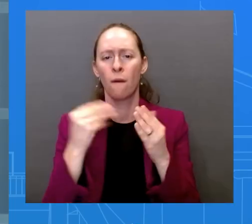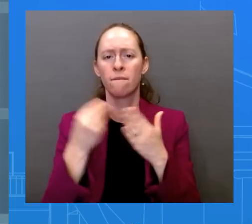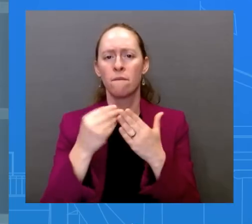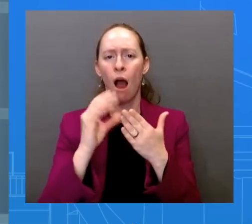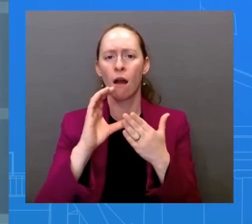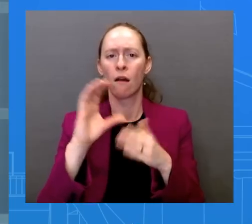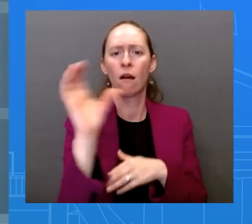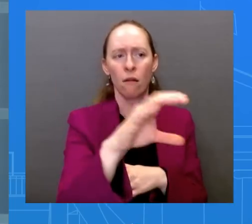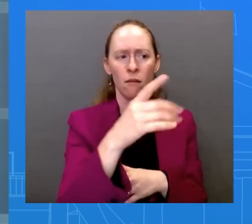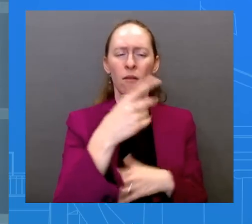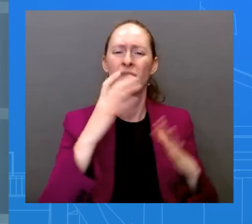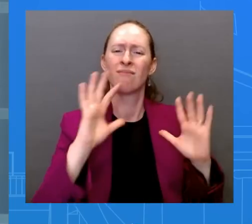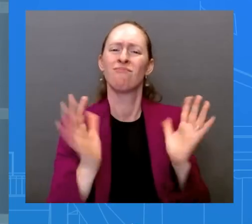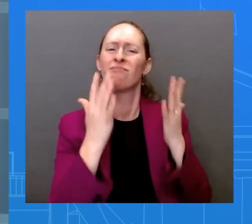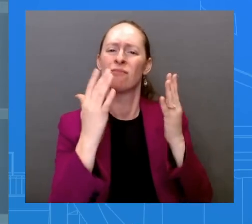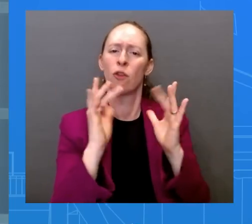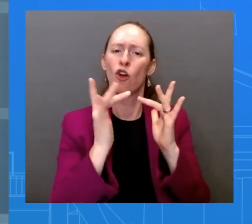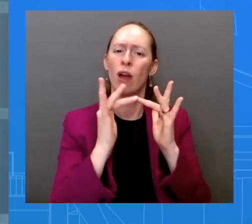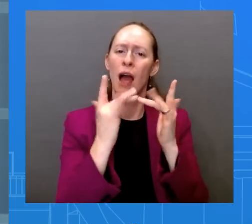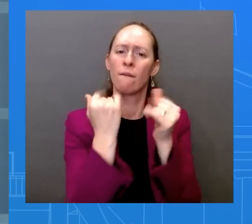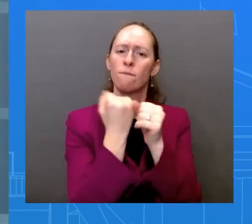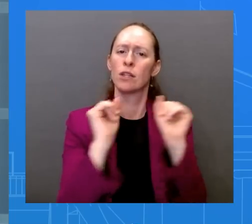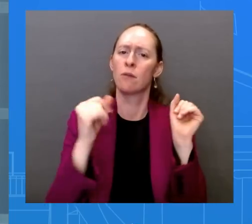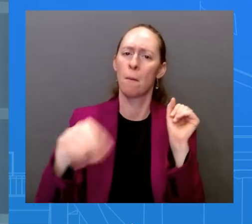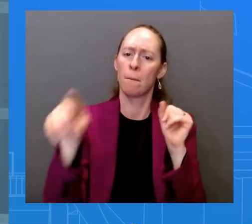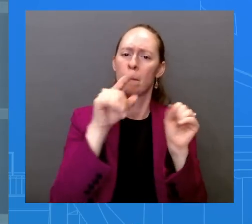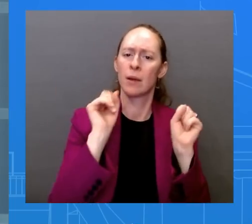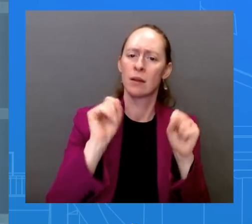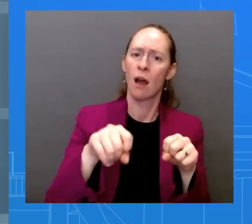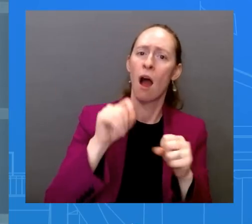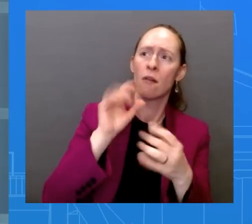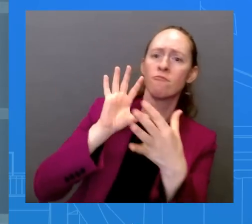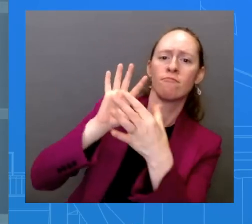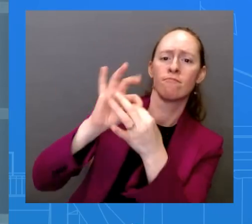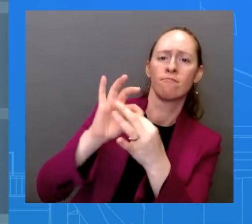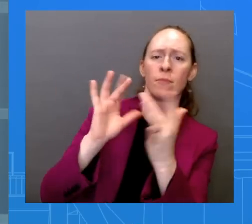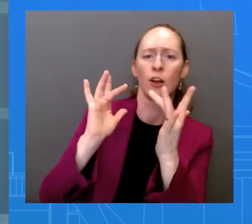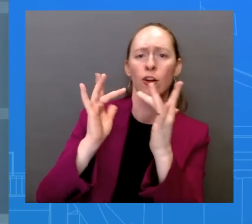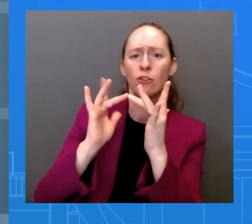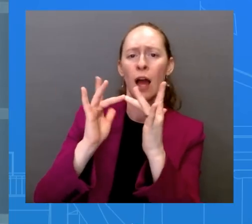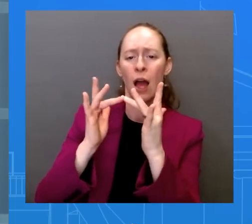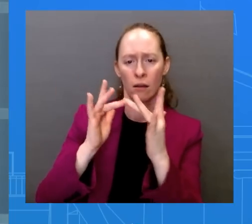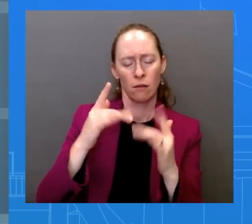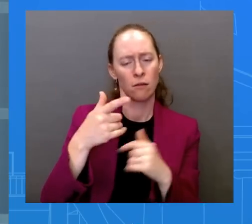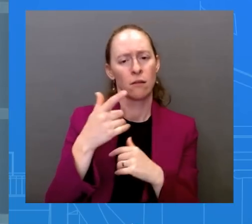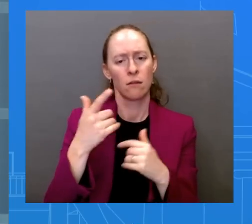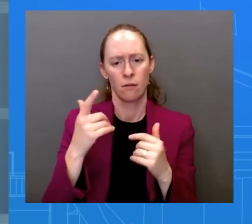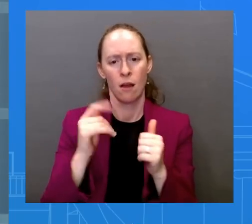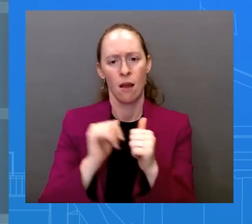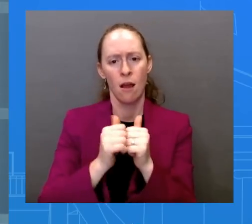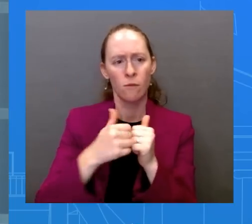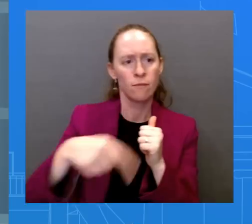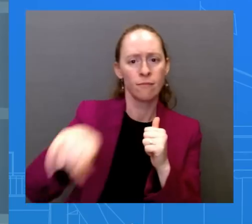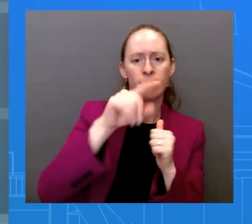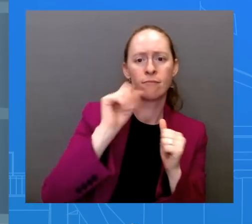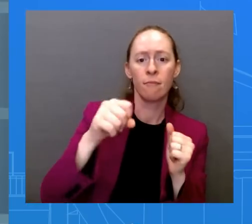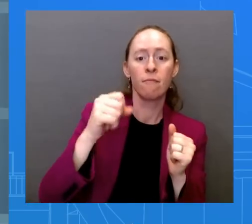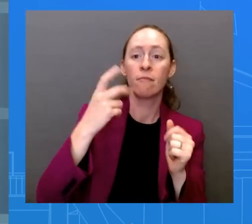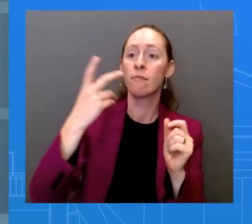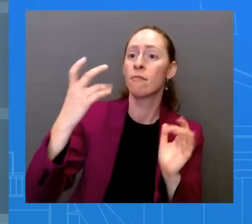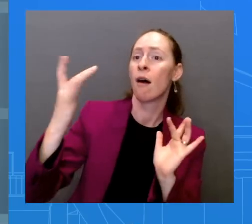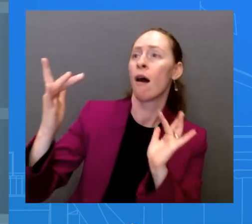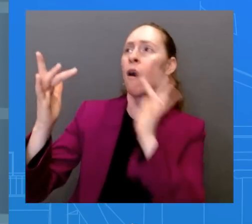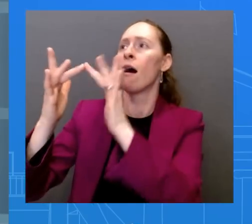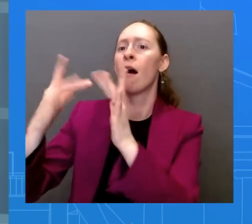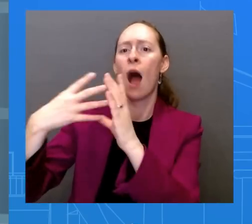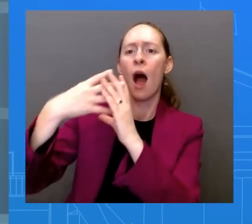technology companies to offer the Iranian people more options of secure outside platforms and services. With these changes,